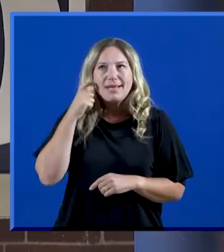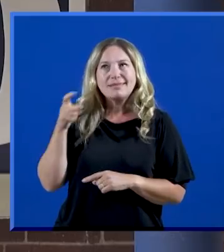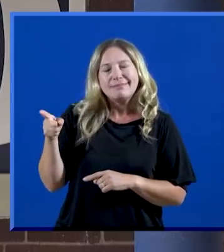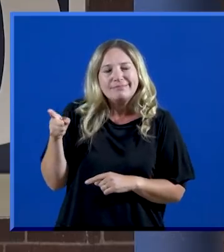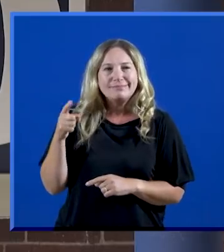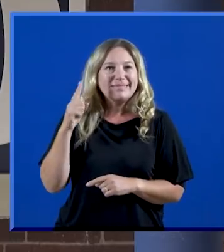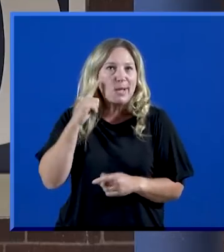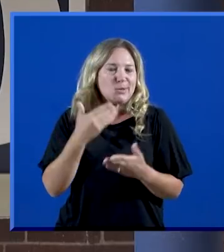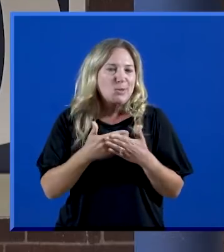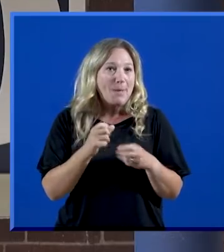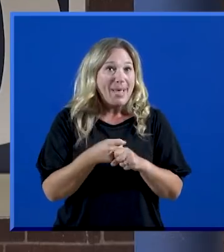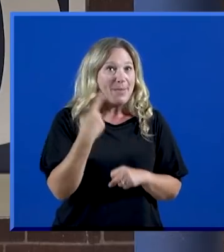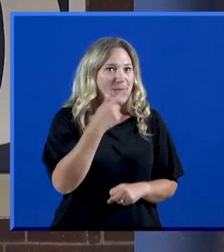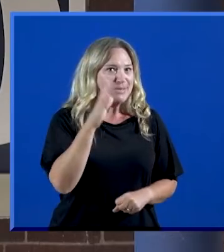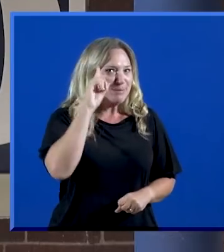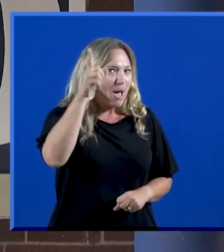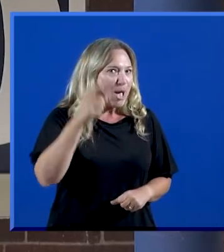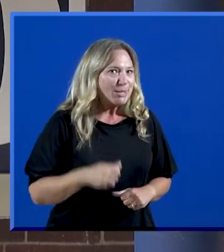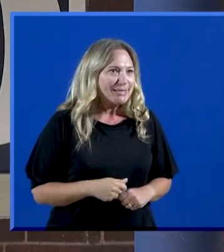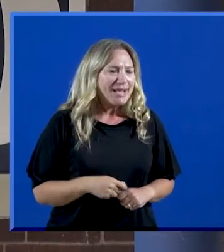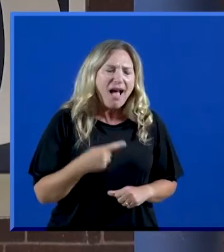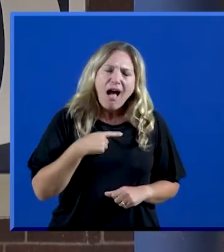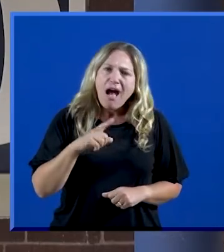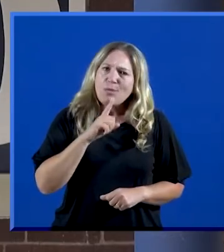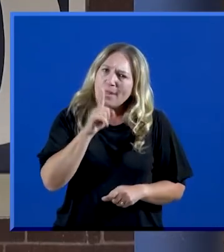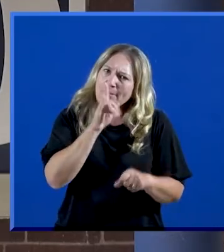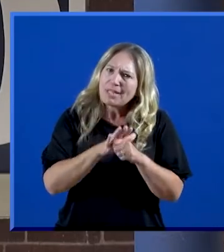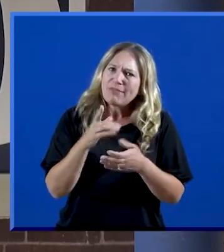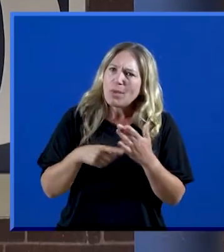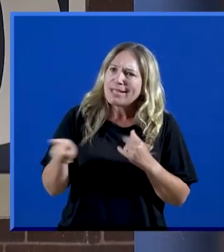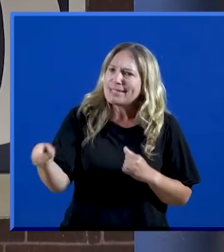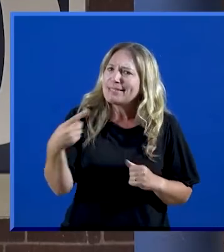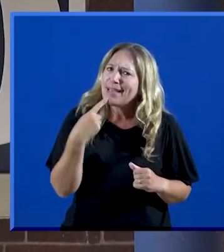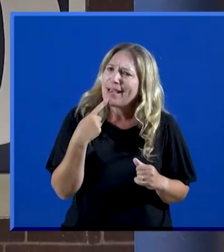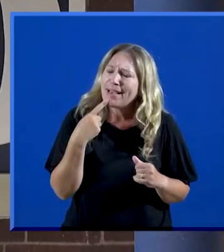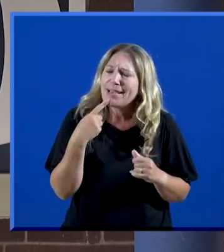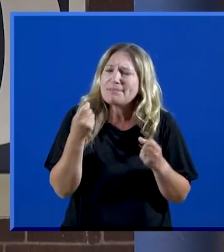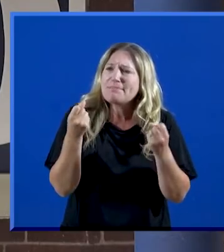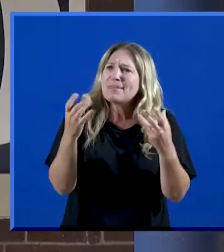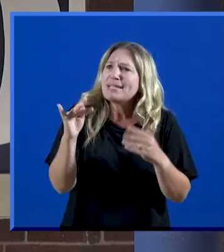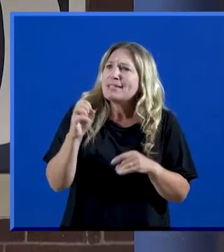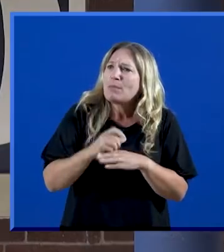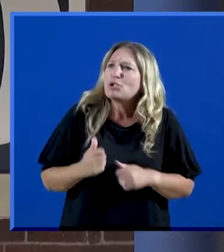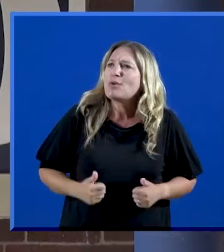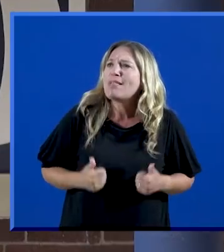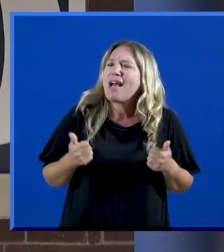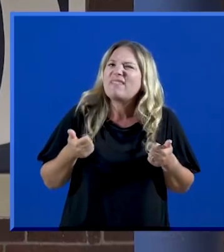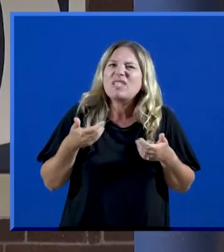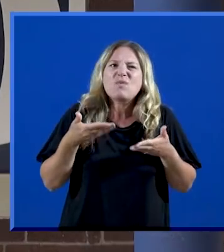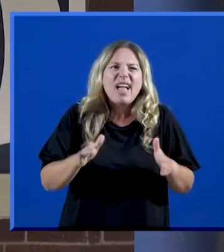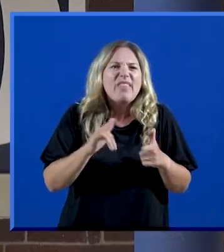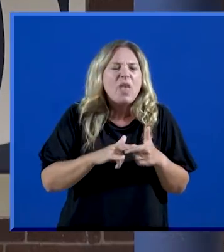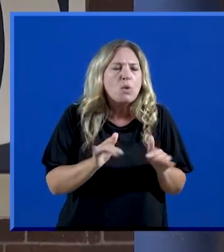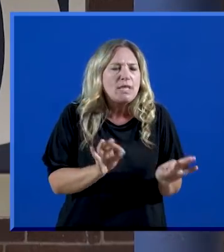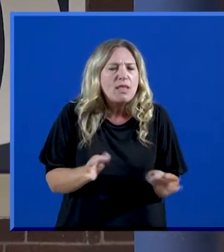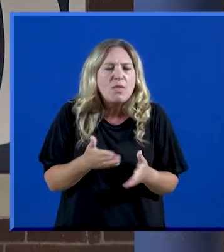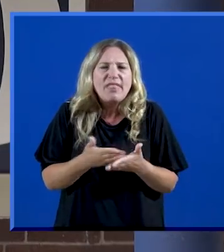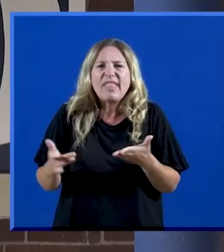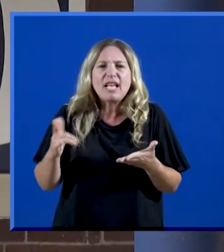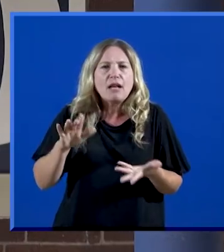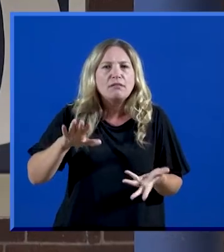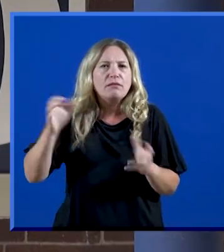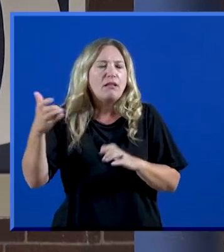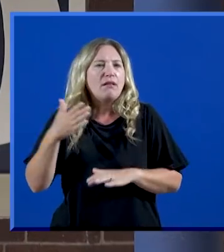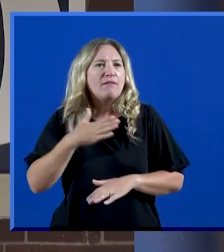sounds good and it makes me look smart. And 2nd, I truly believe in what he is saying. So many times in life, we let the little things derail us